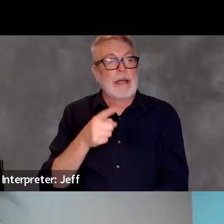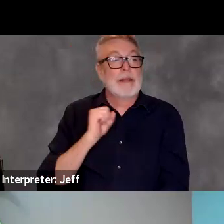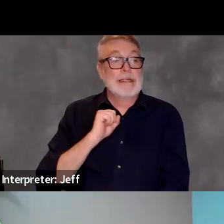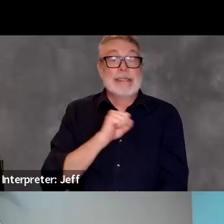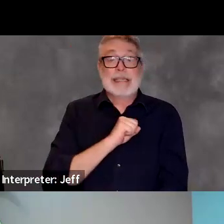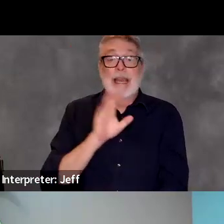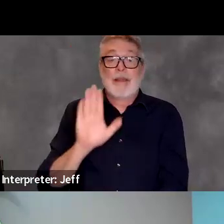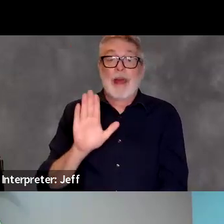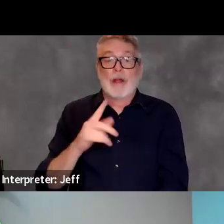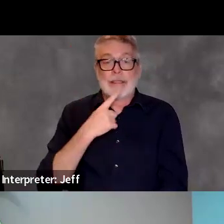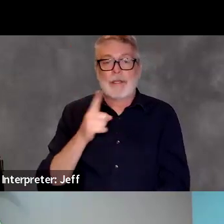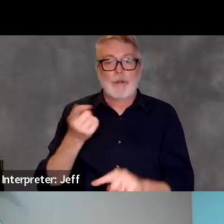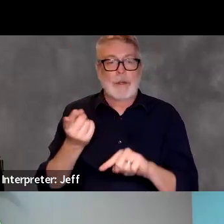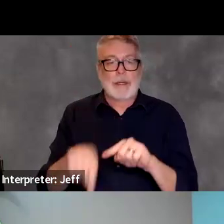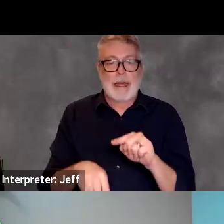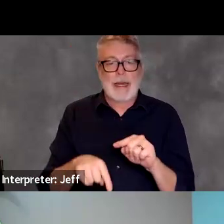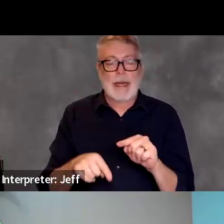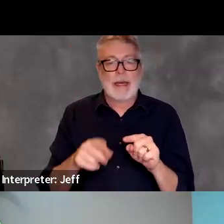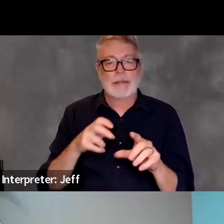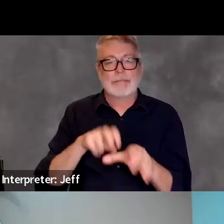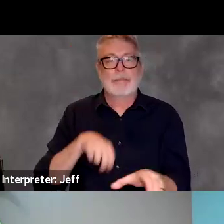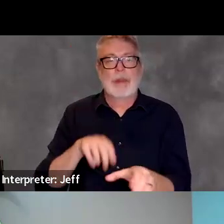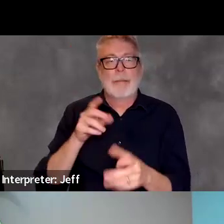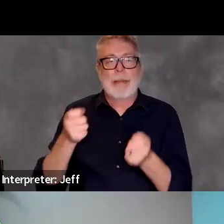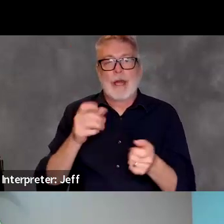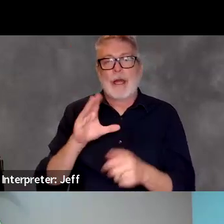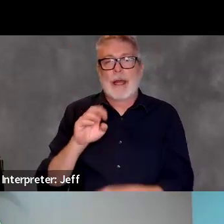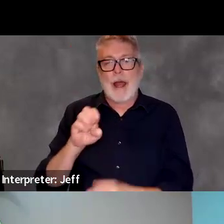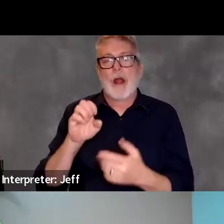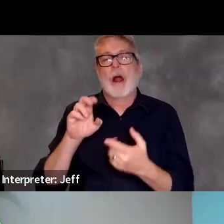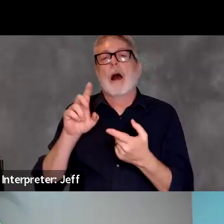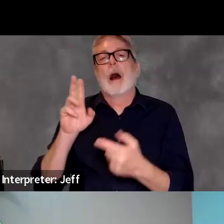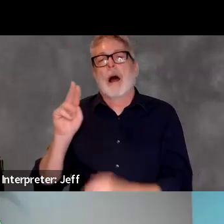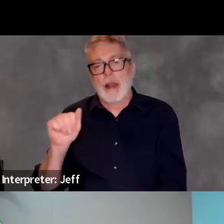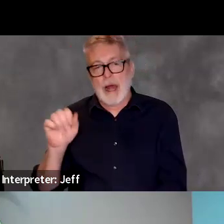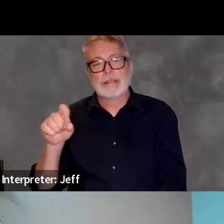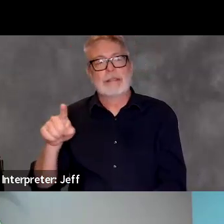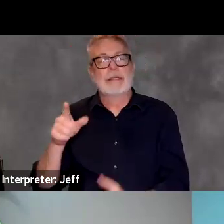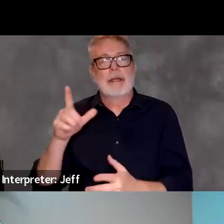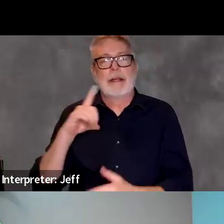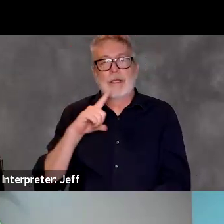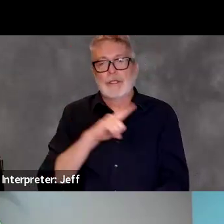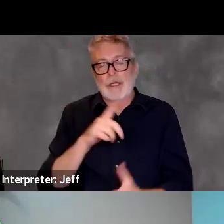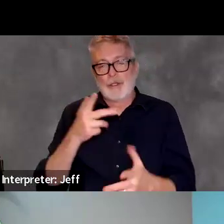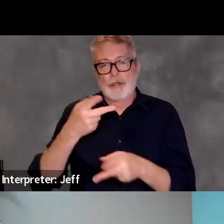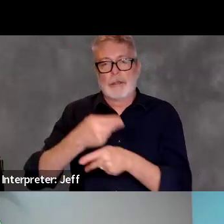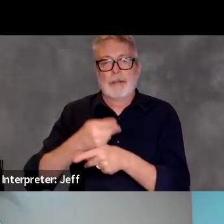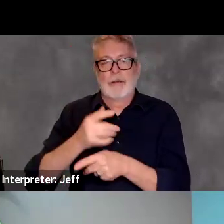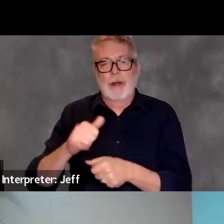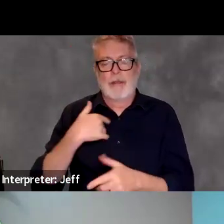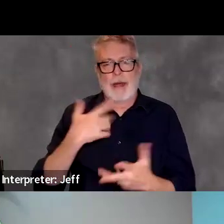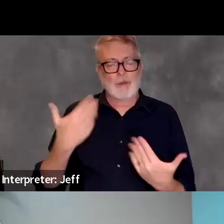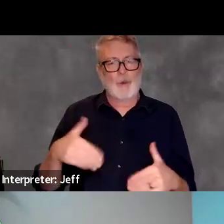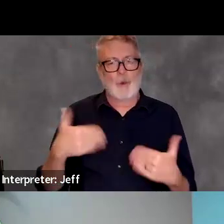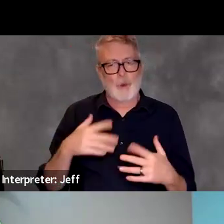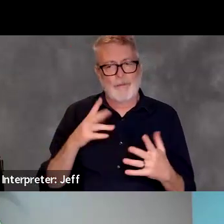says you can't get out of Medicaid managed care unless the legislature does it. So that has been deeply concerning